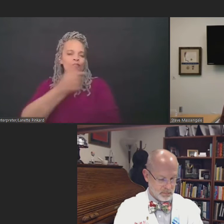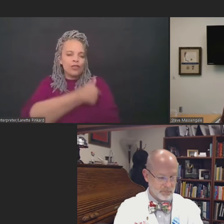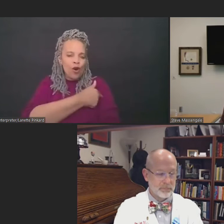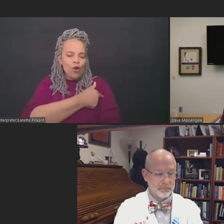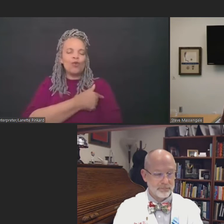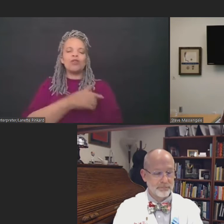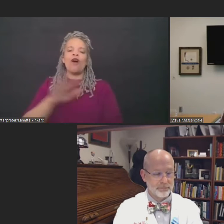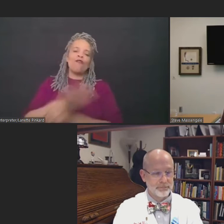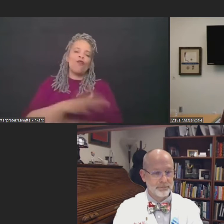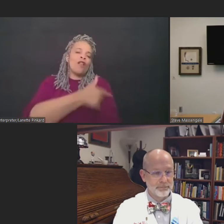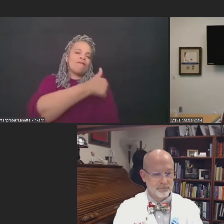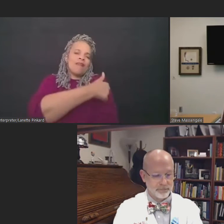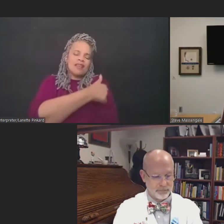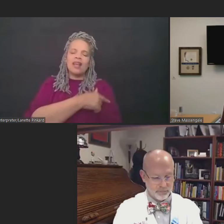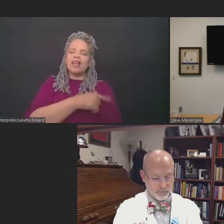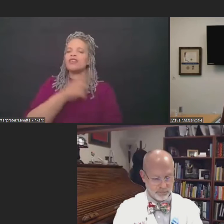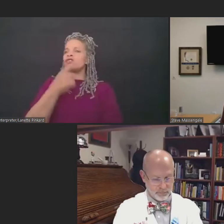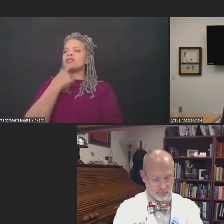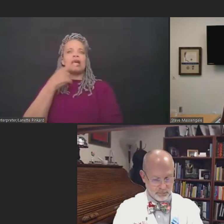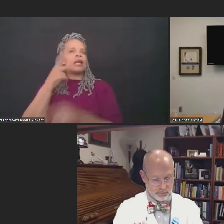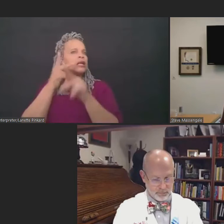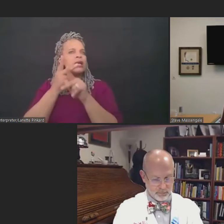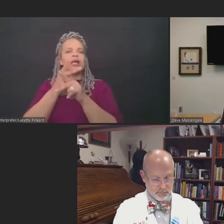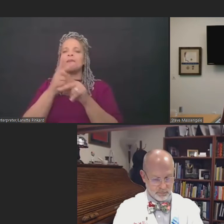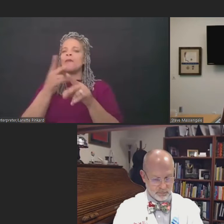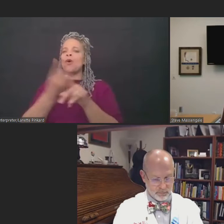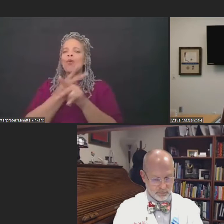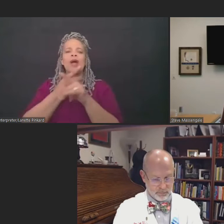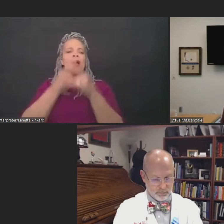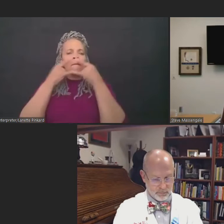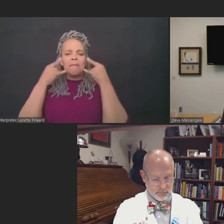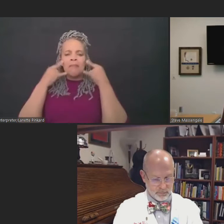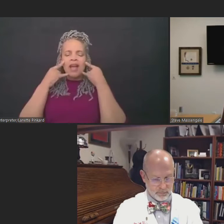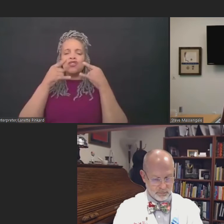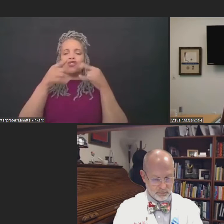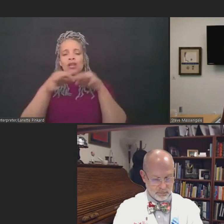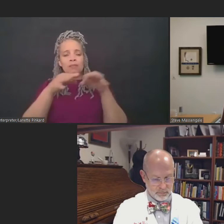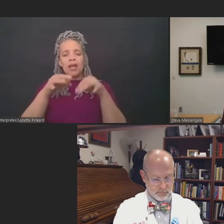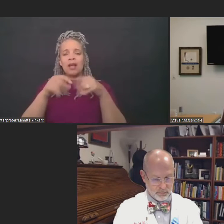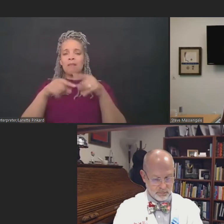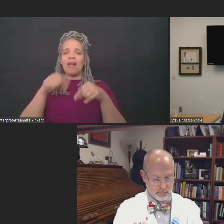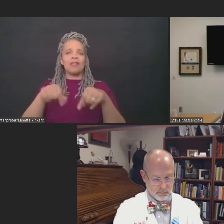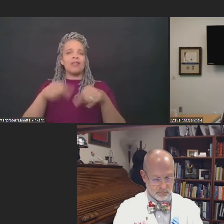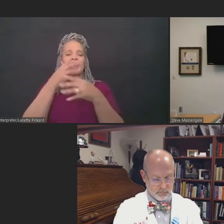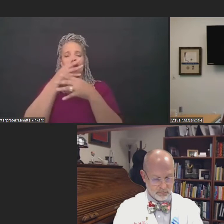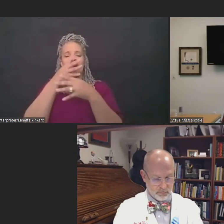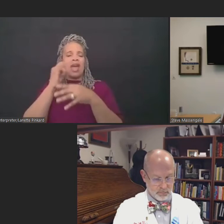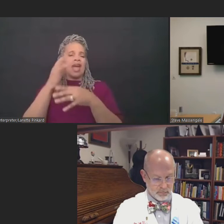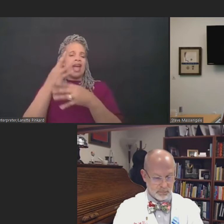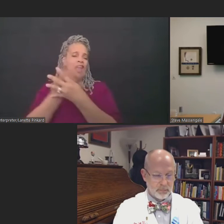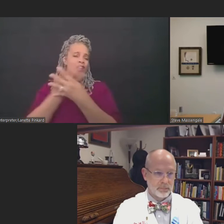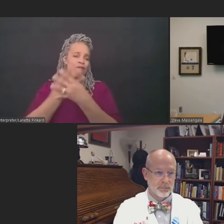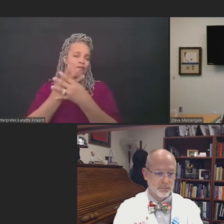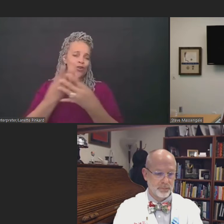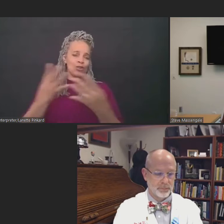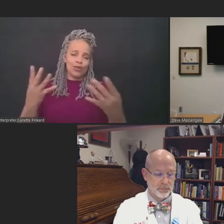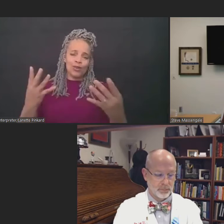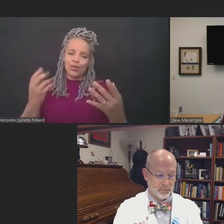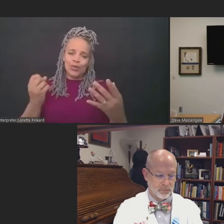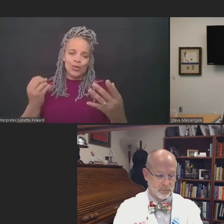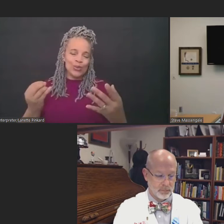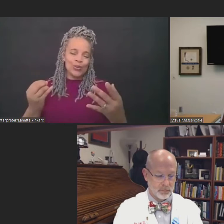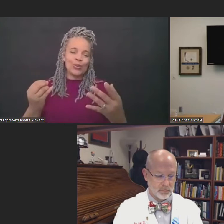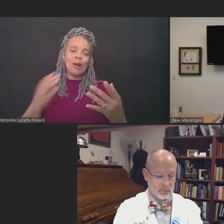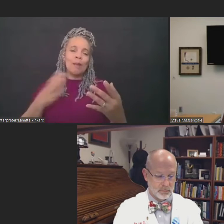continue to wear a mask, as you explained, Dr. Cook, about this being basically an air filter for illness. So